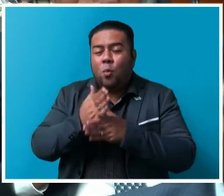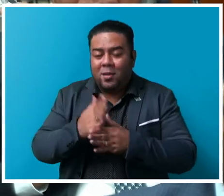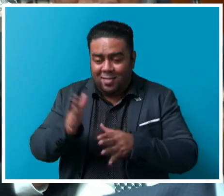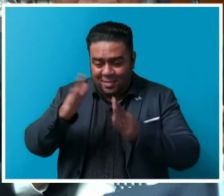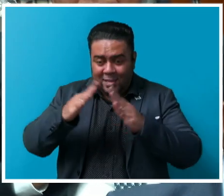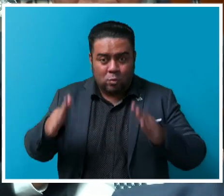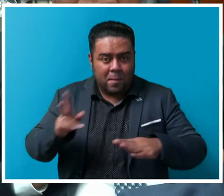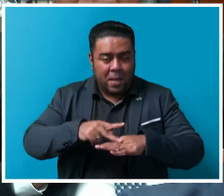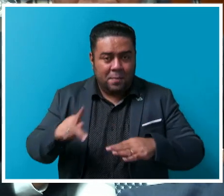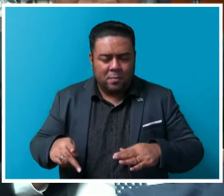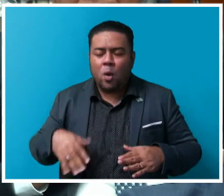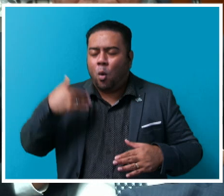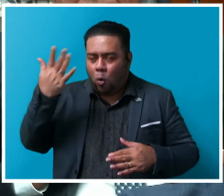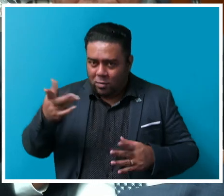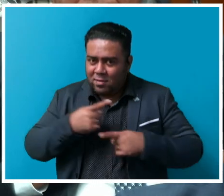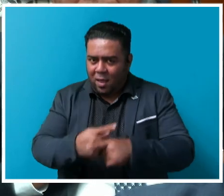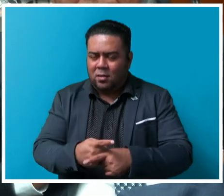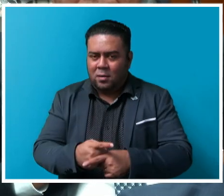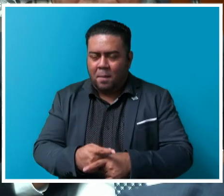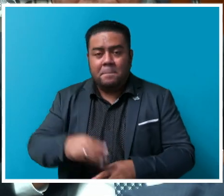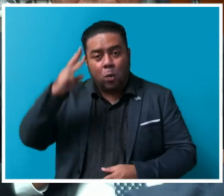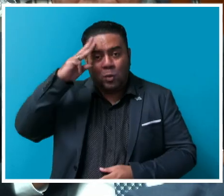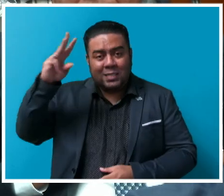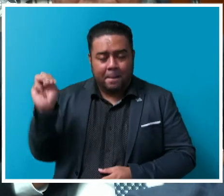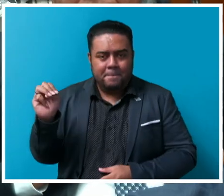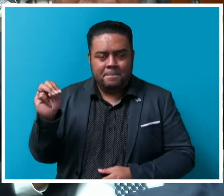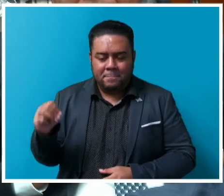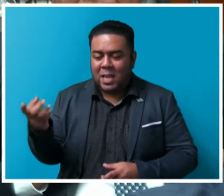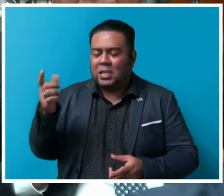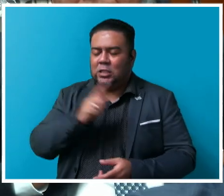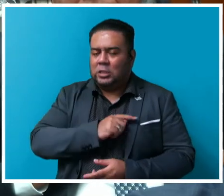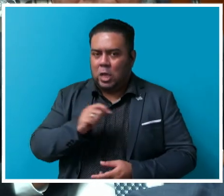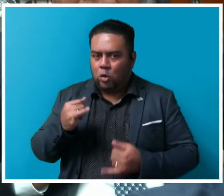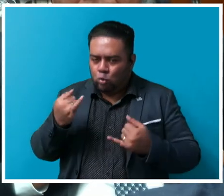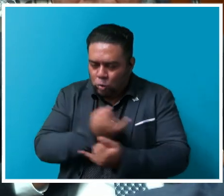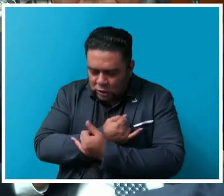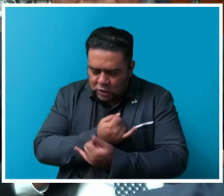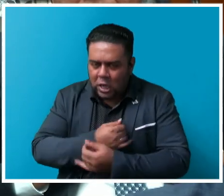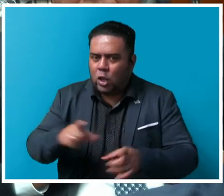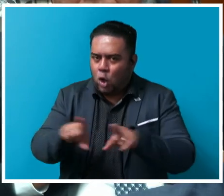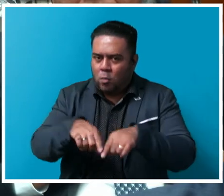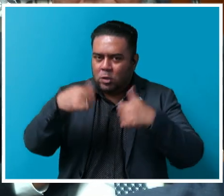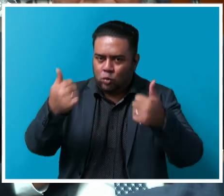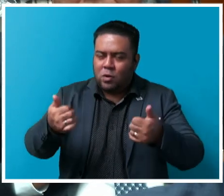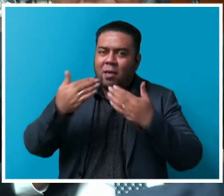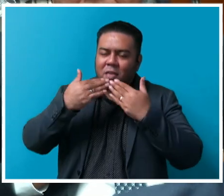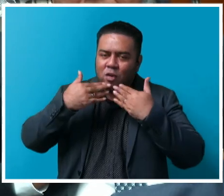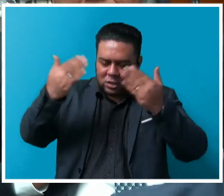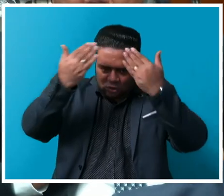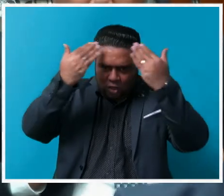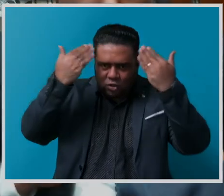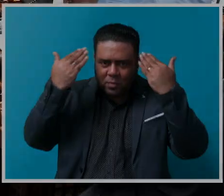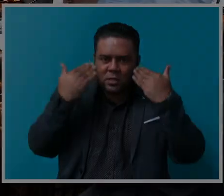chamber be always guided by wisdom, integrity, and the common good. I thank you, Honorable Speaker.